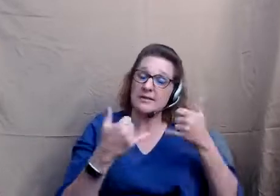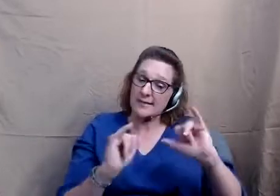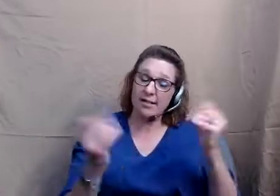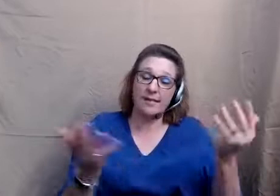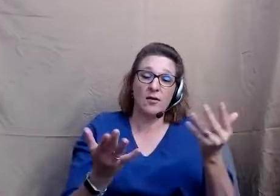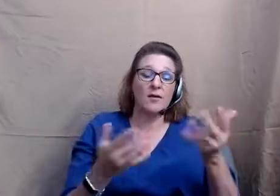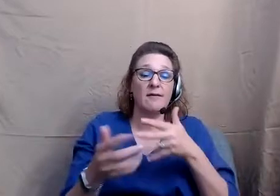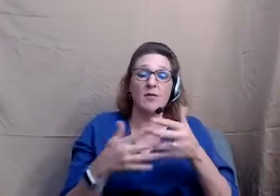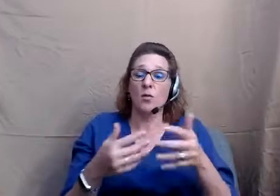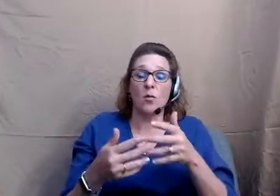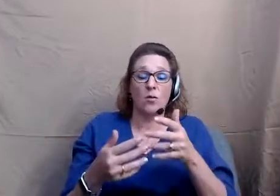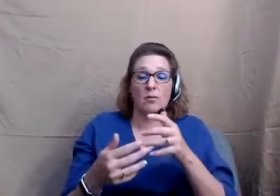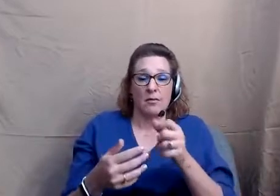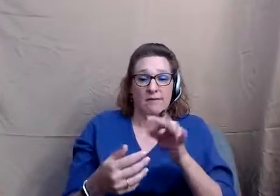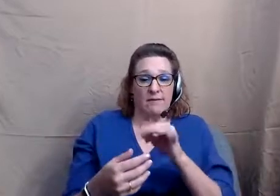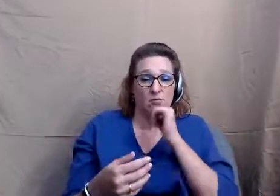world.